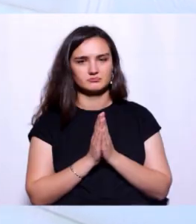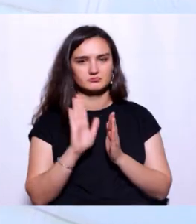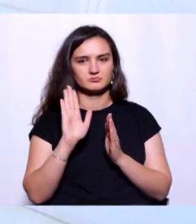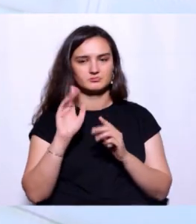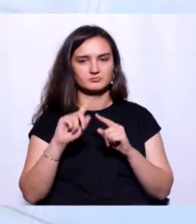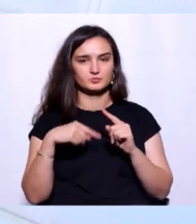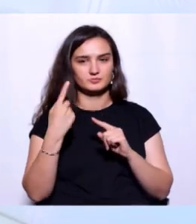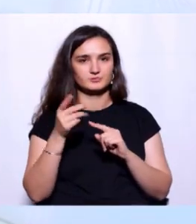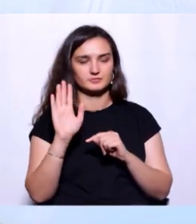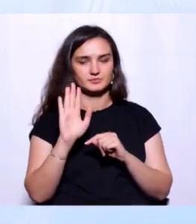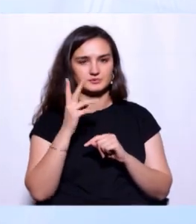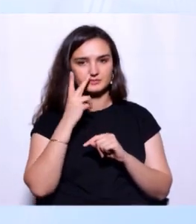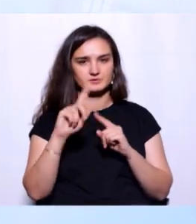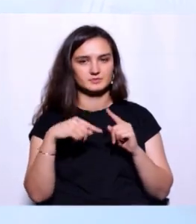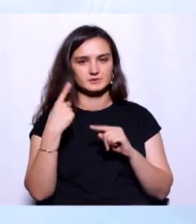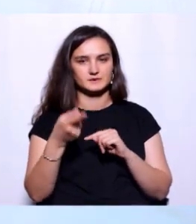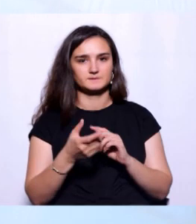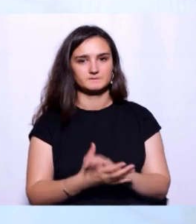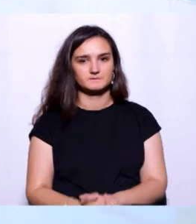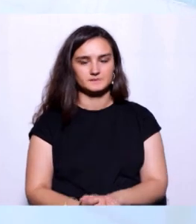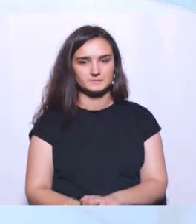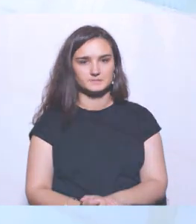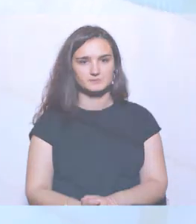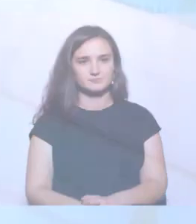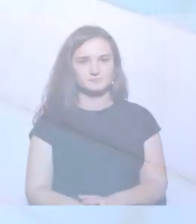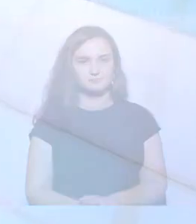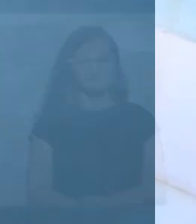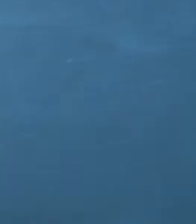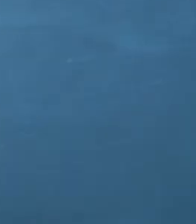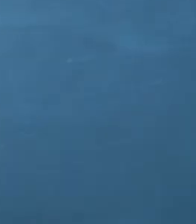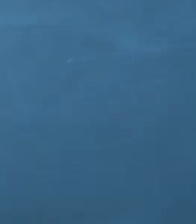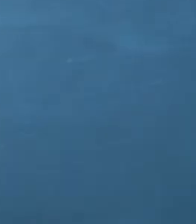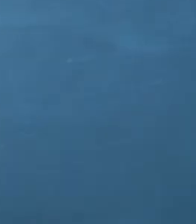Goodbye. Goodbye. See you next time. Thank you.